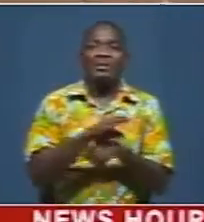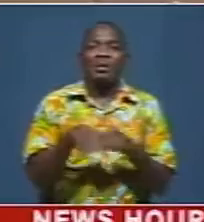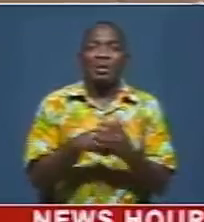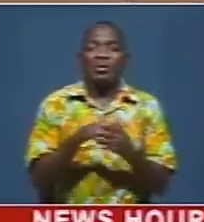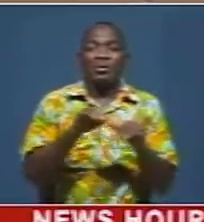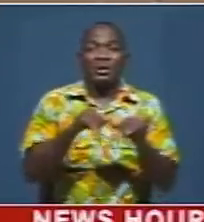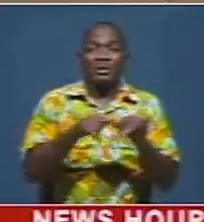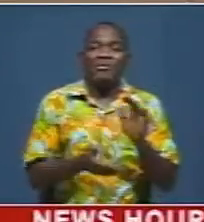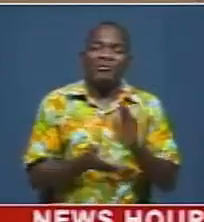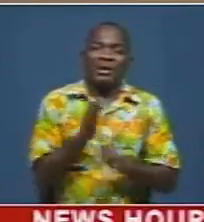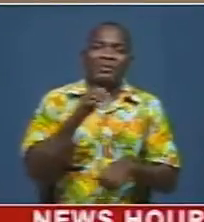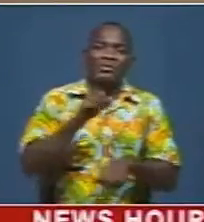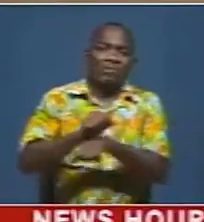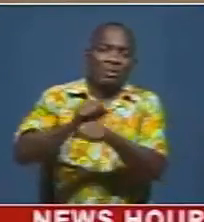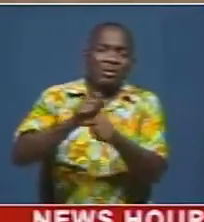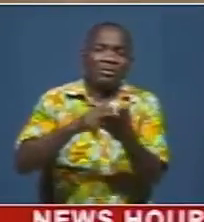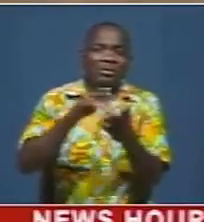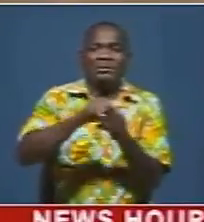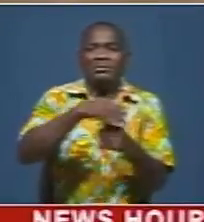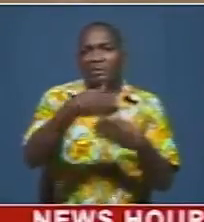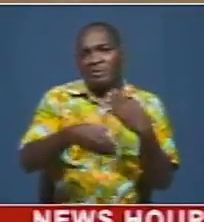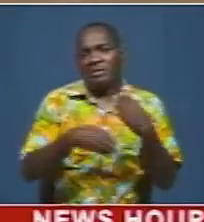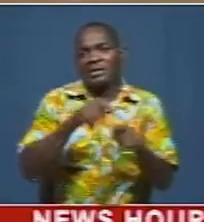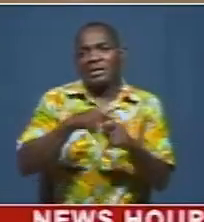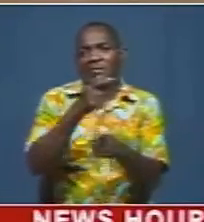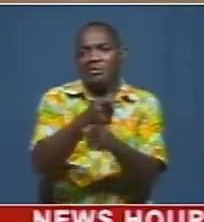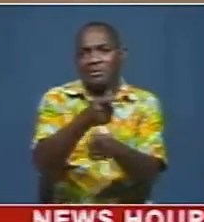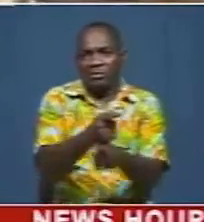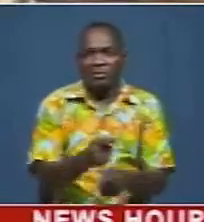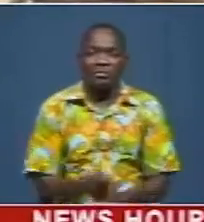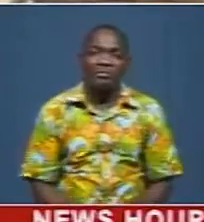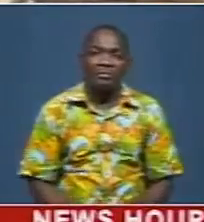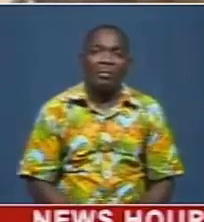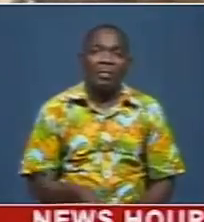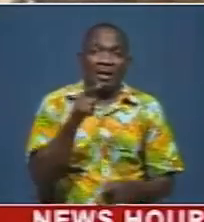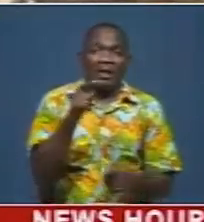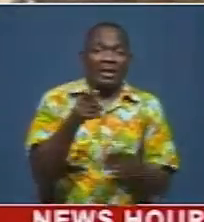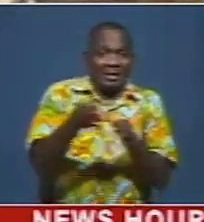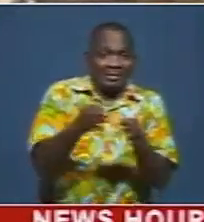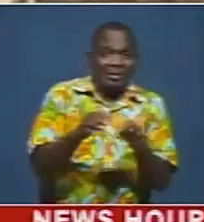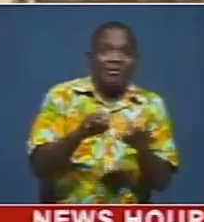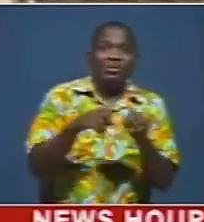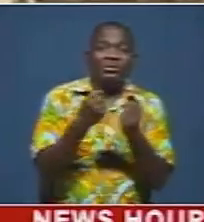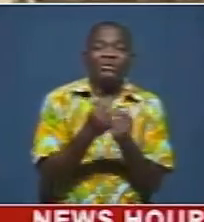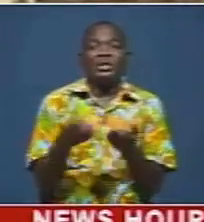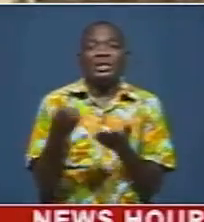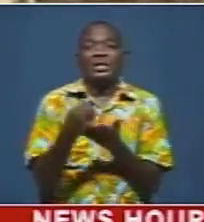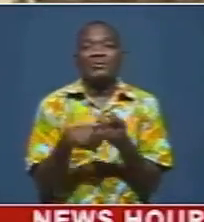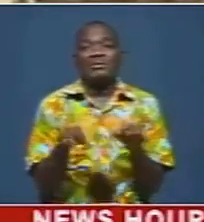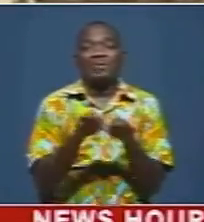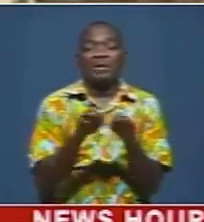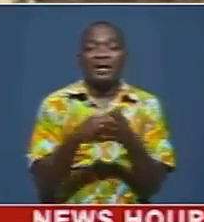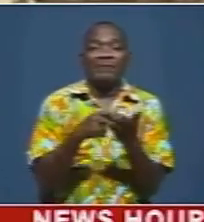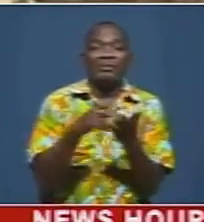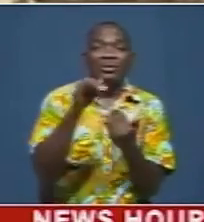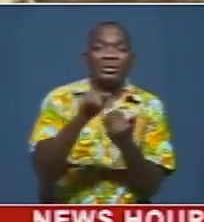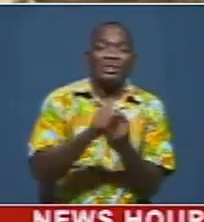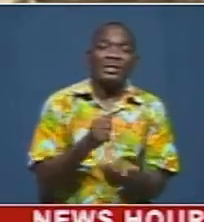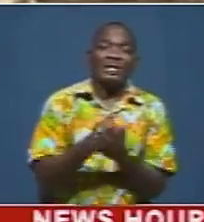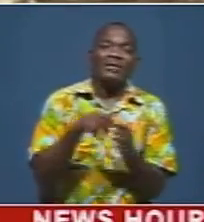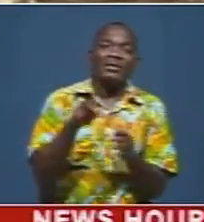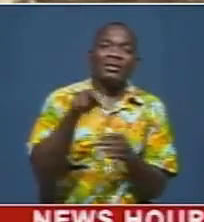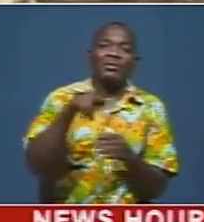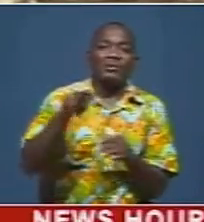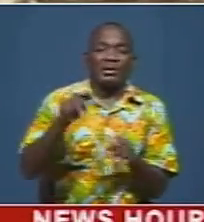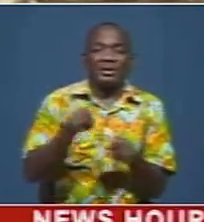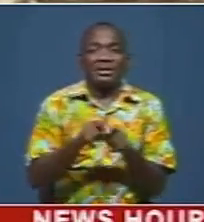engineers to ensure that the project was completed on schedule. He outlined the socio-economic importance of the project to the northern